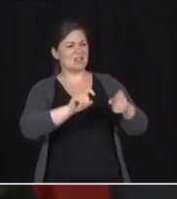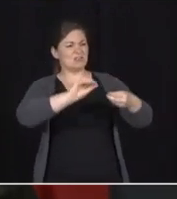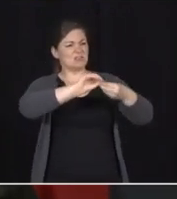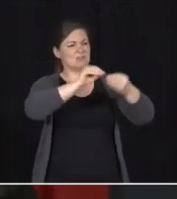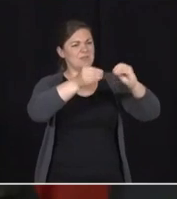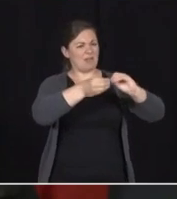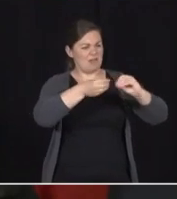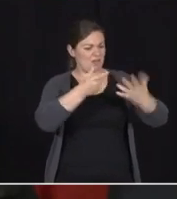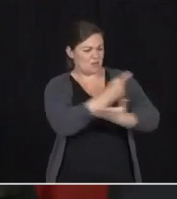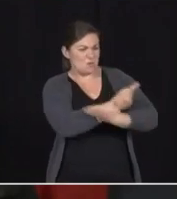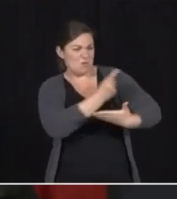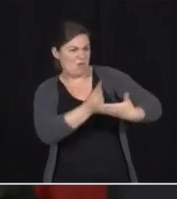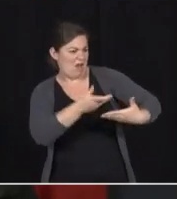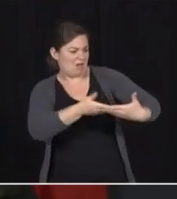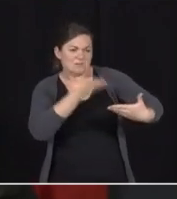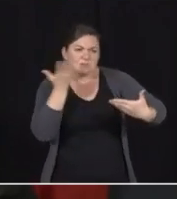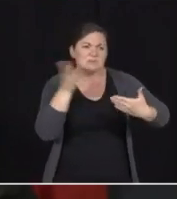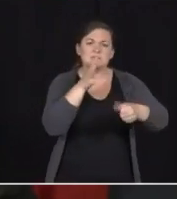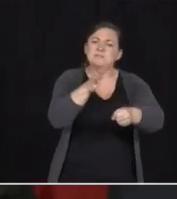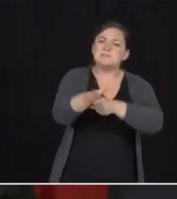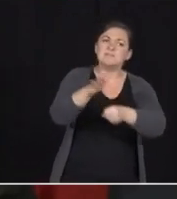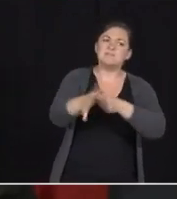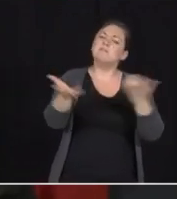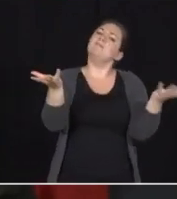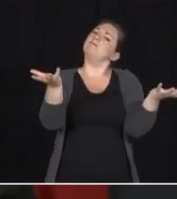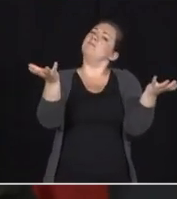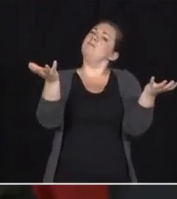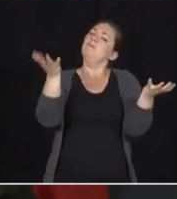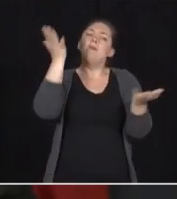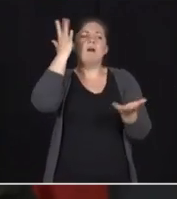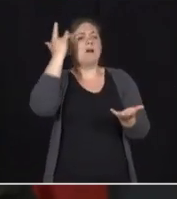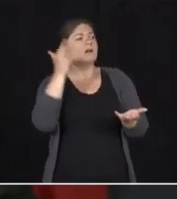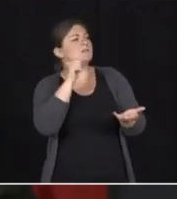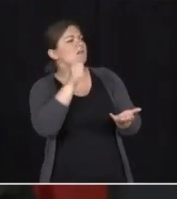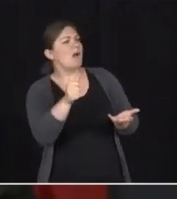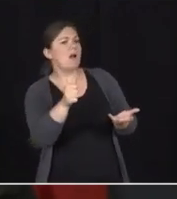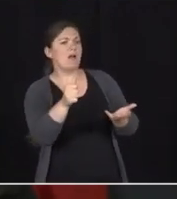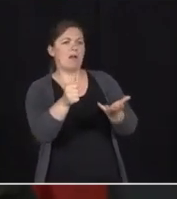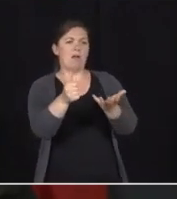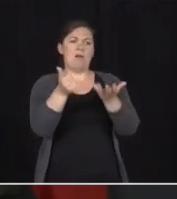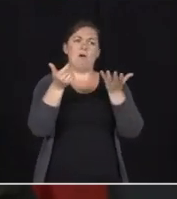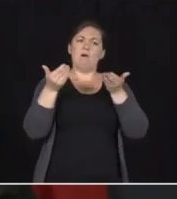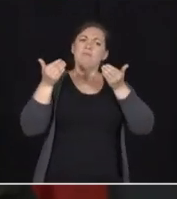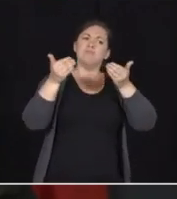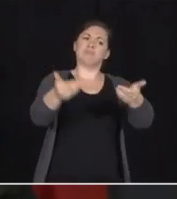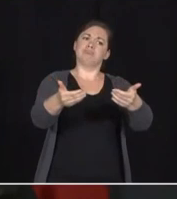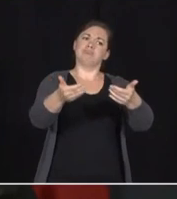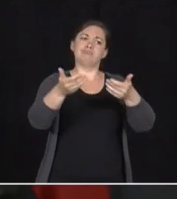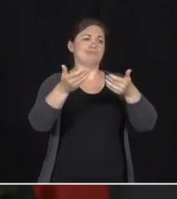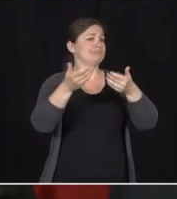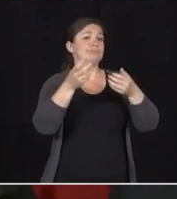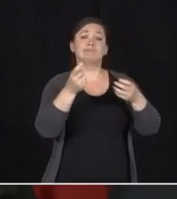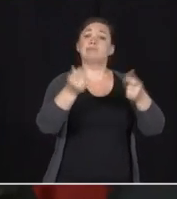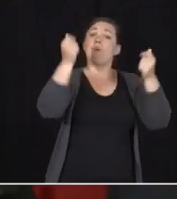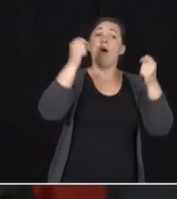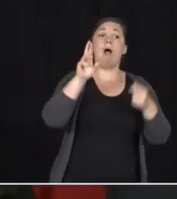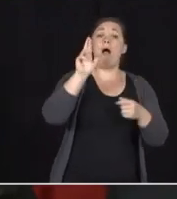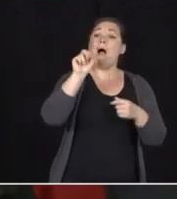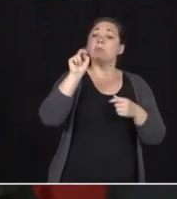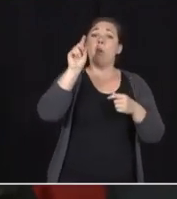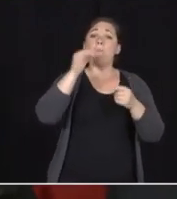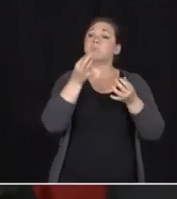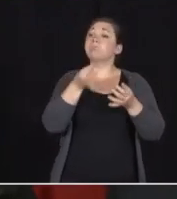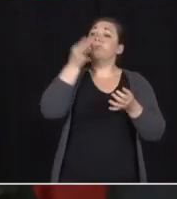why you haven't decided to try and move the province towards random testing. You've already tested everyone in long-term care. I'm assuming